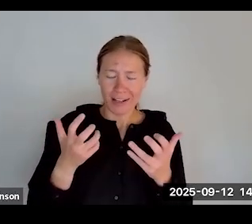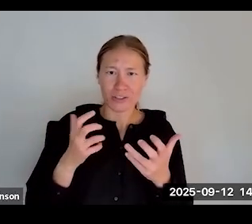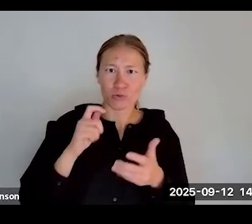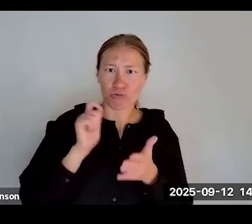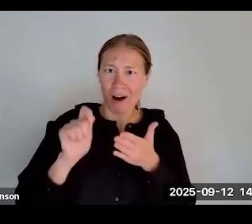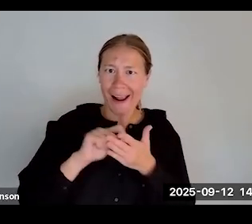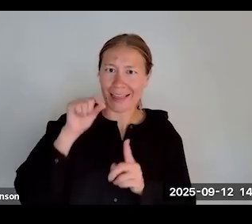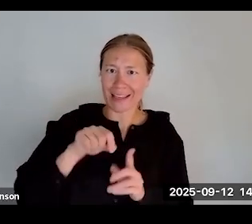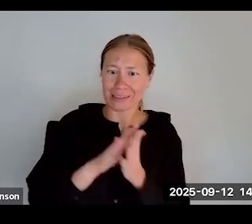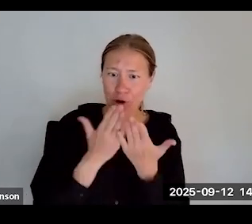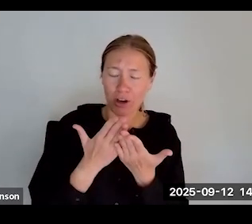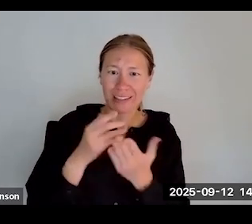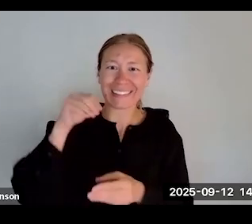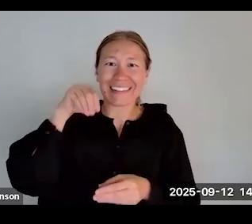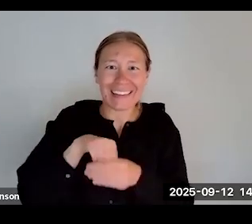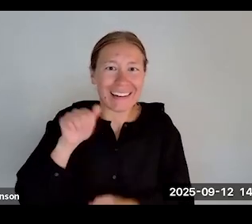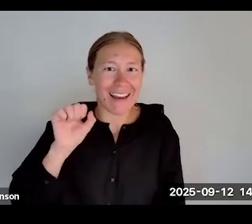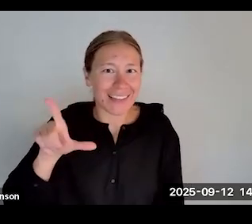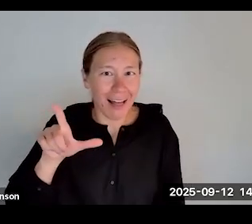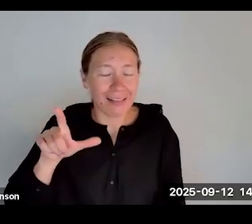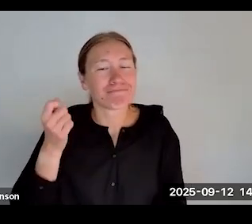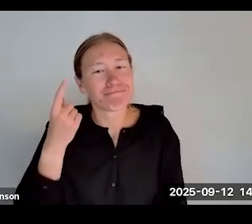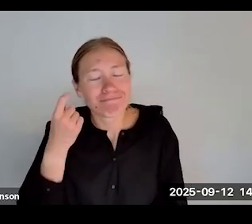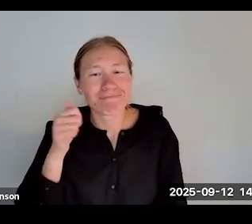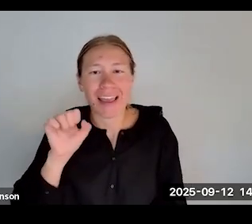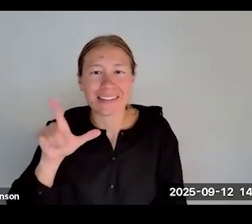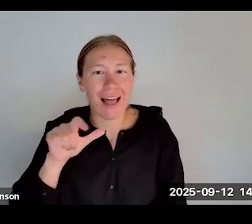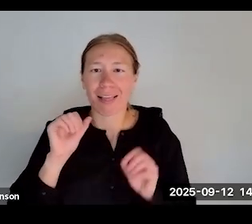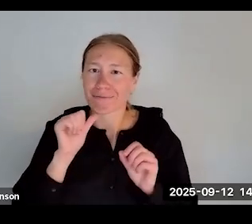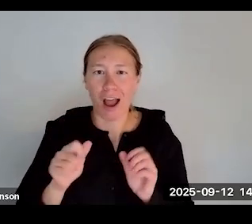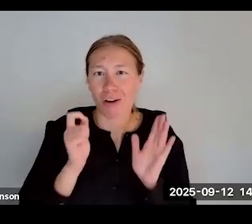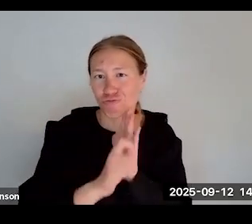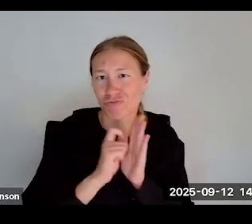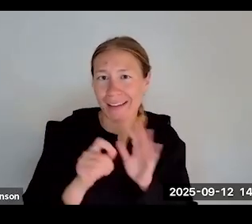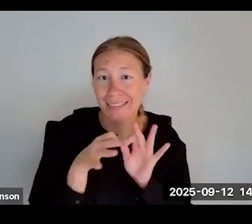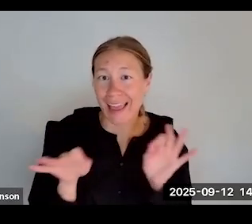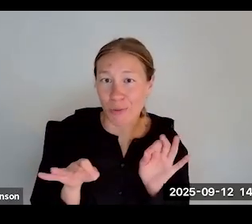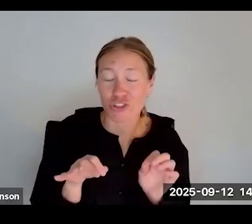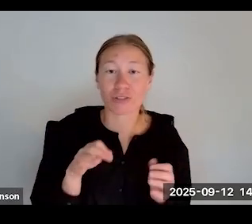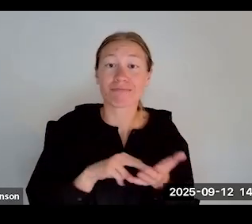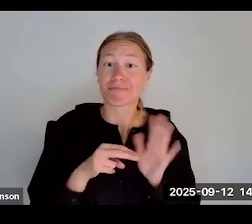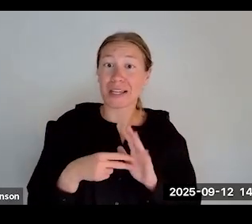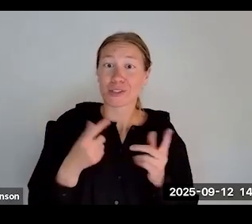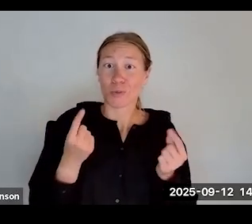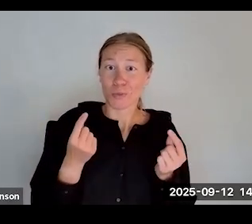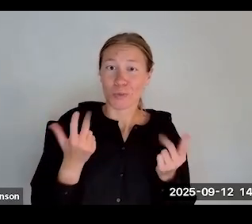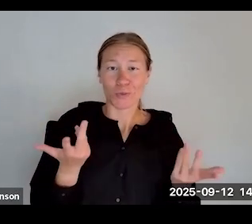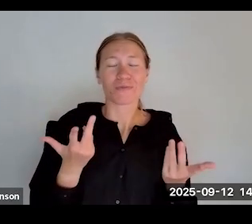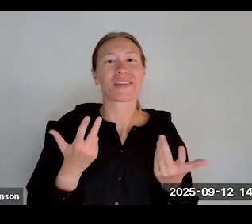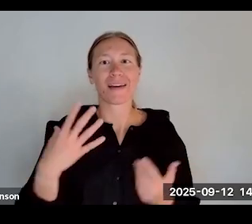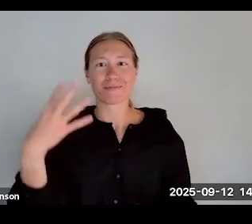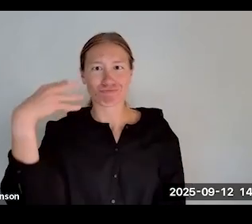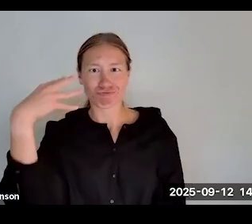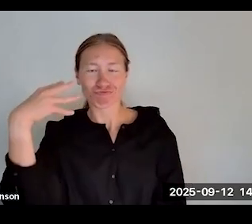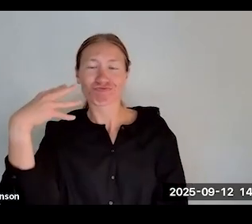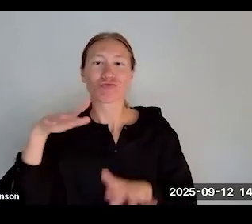ASL. Currently, ASL does not have a written form. So what he did was that he recorded himself signing this entire